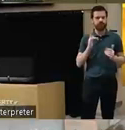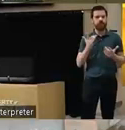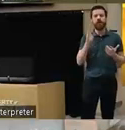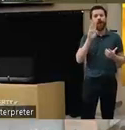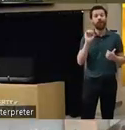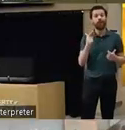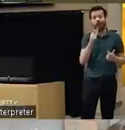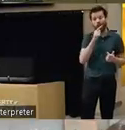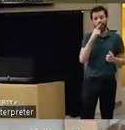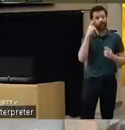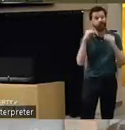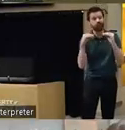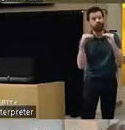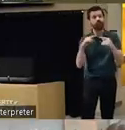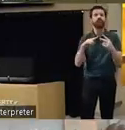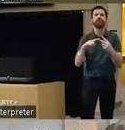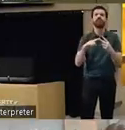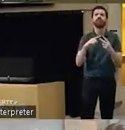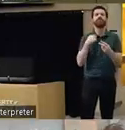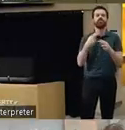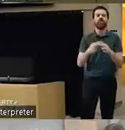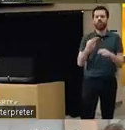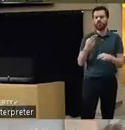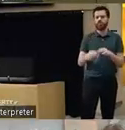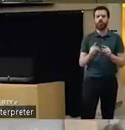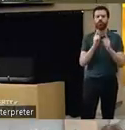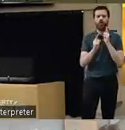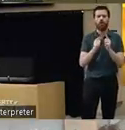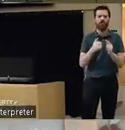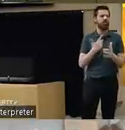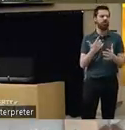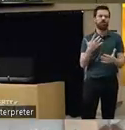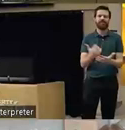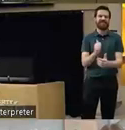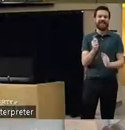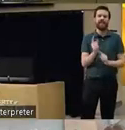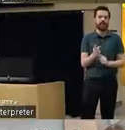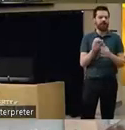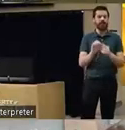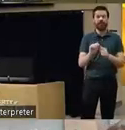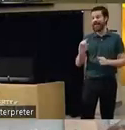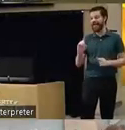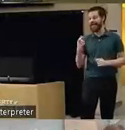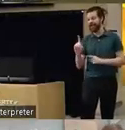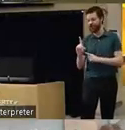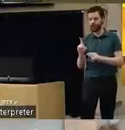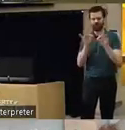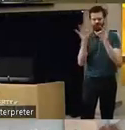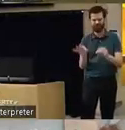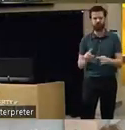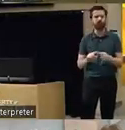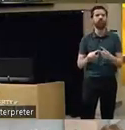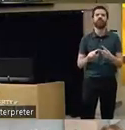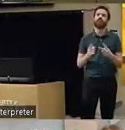lunches, and we do something called short talks, in which I do 10-minute talks on ADHD and do that 10 times over the course